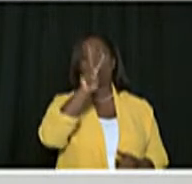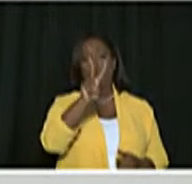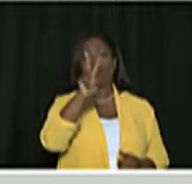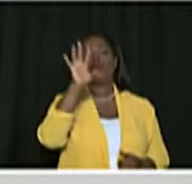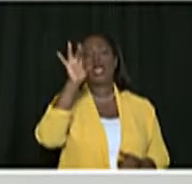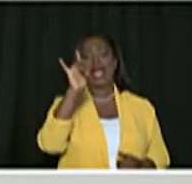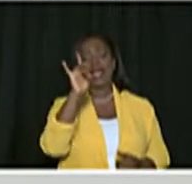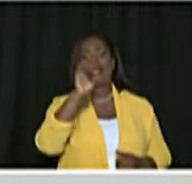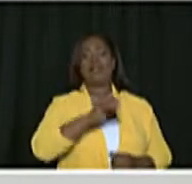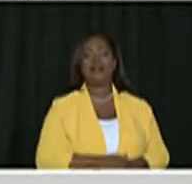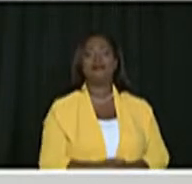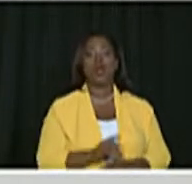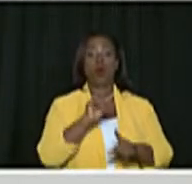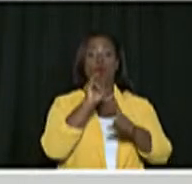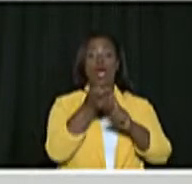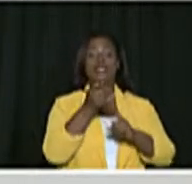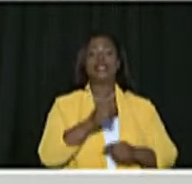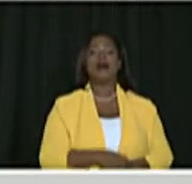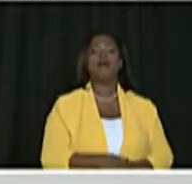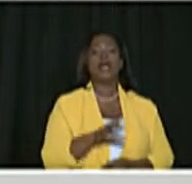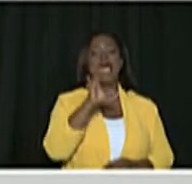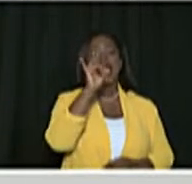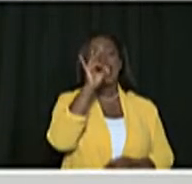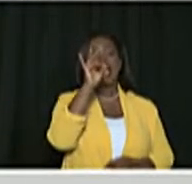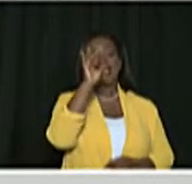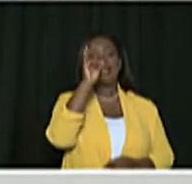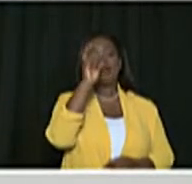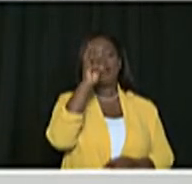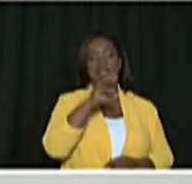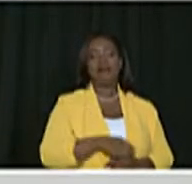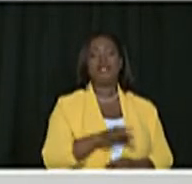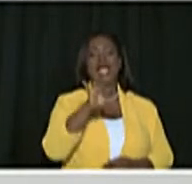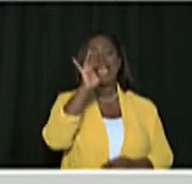888-776-8328. WhatsApp or text